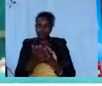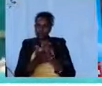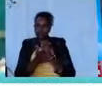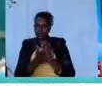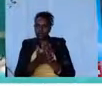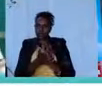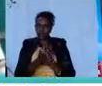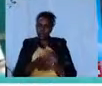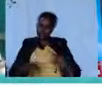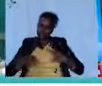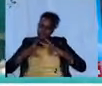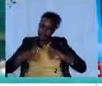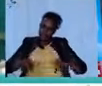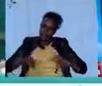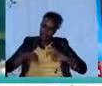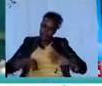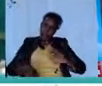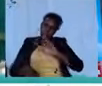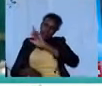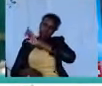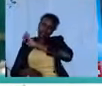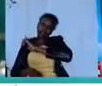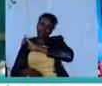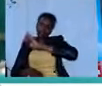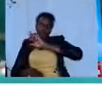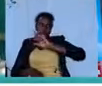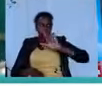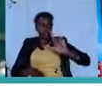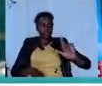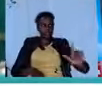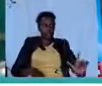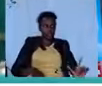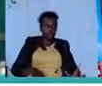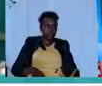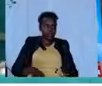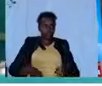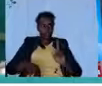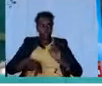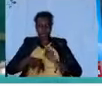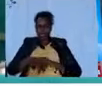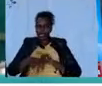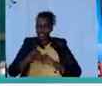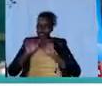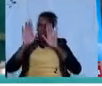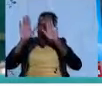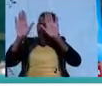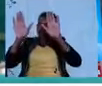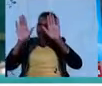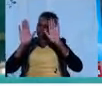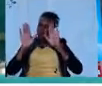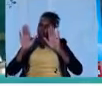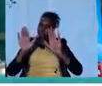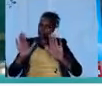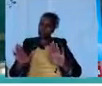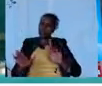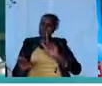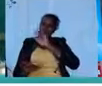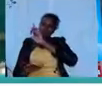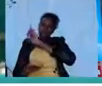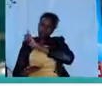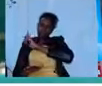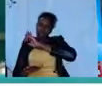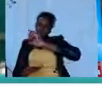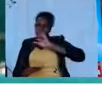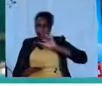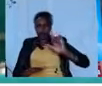hope. Seeking you, Lord. Seeking you as a precious jewel, Lord. To give